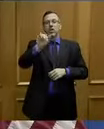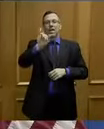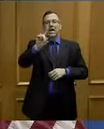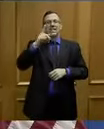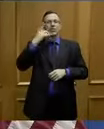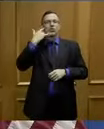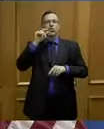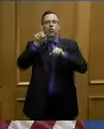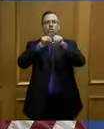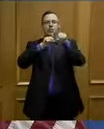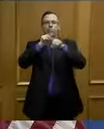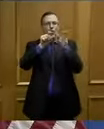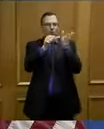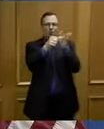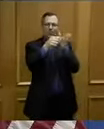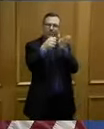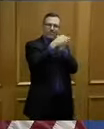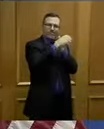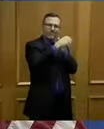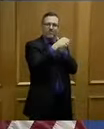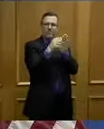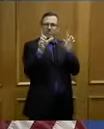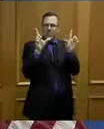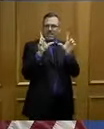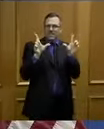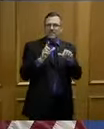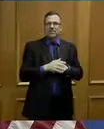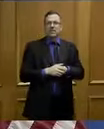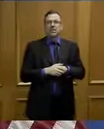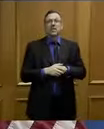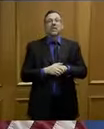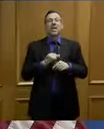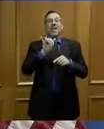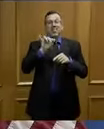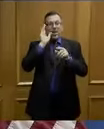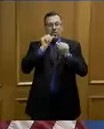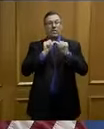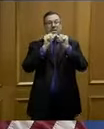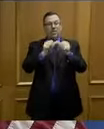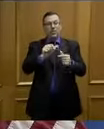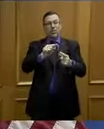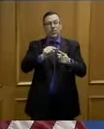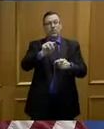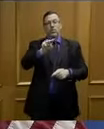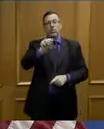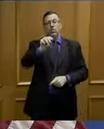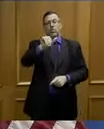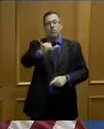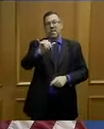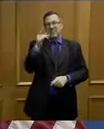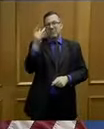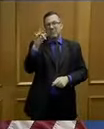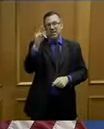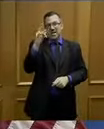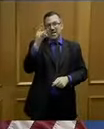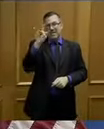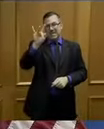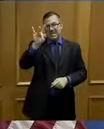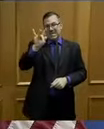are not going to issue real ID until May the 18th. Tennesseans don't need to worry about getting their real